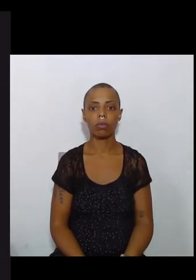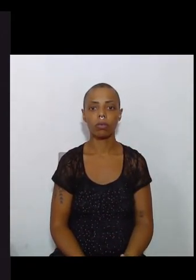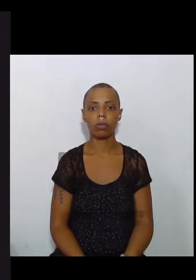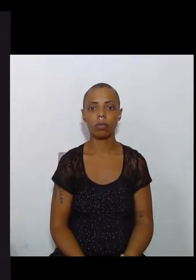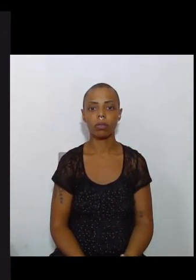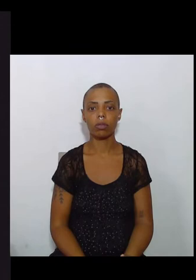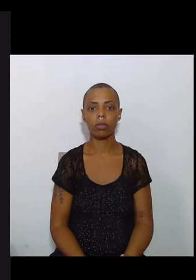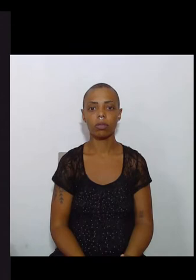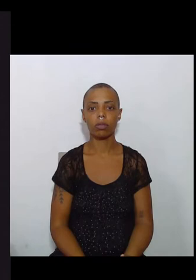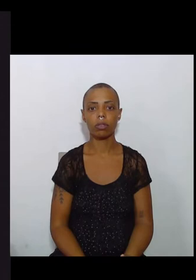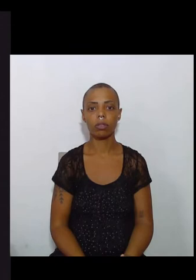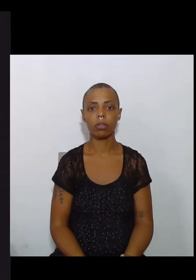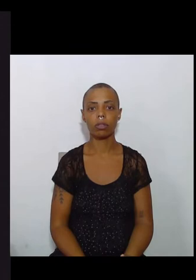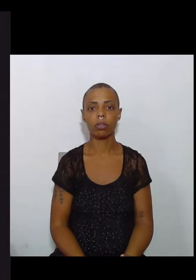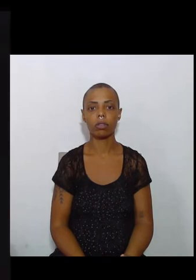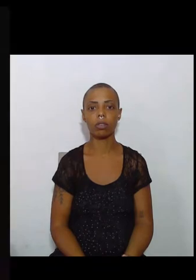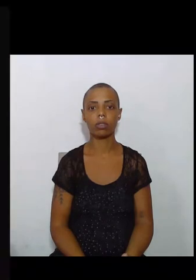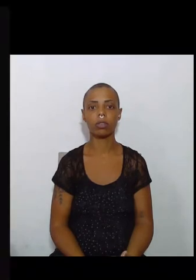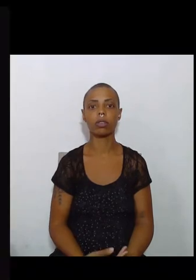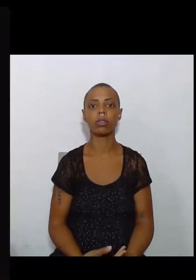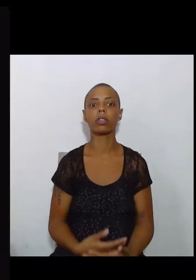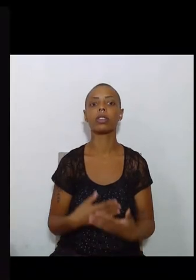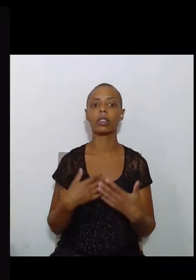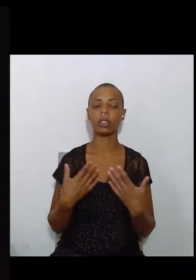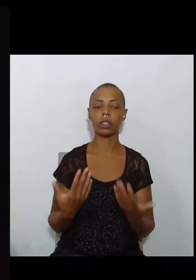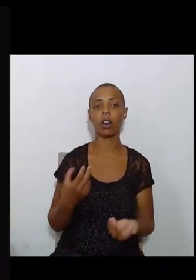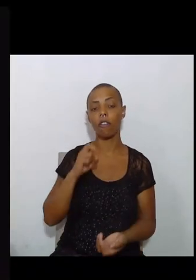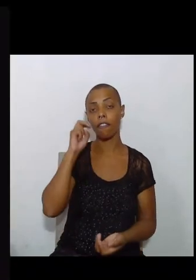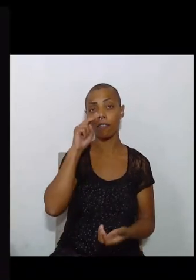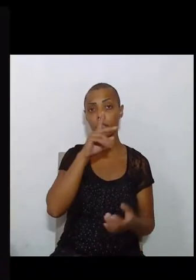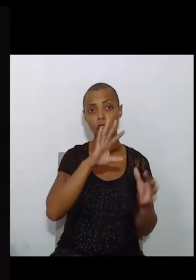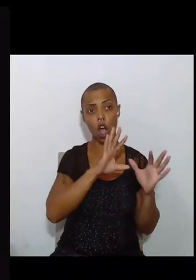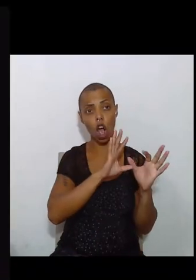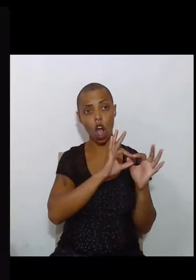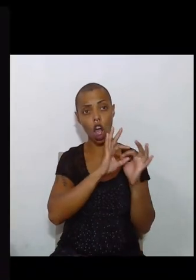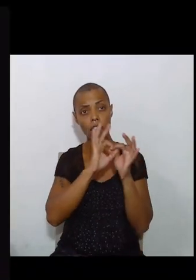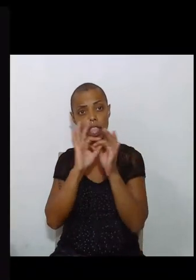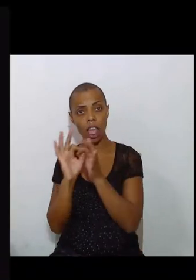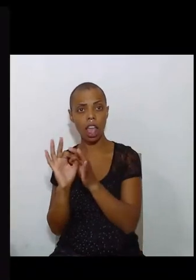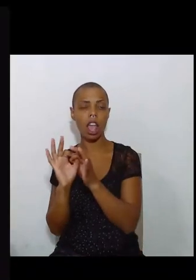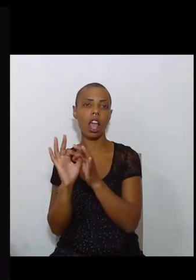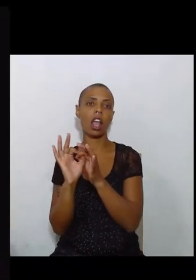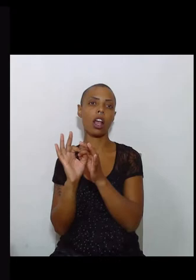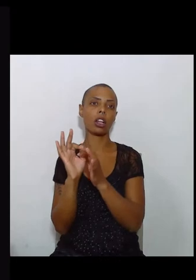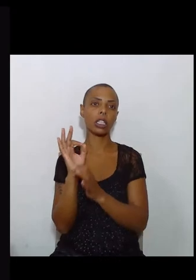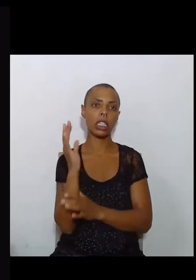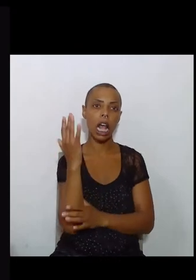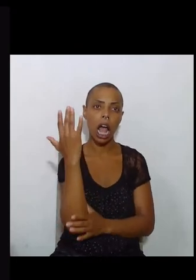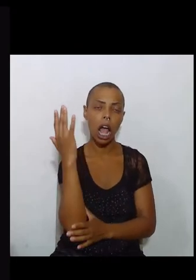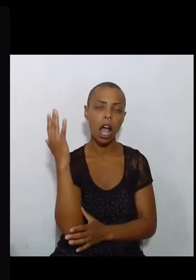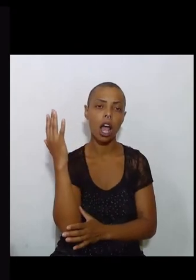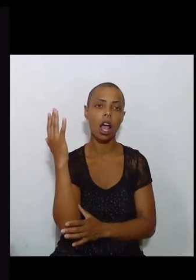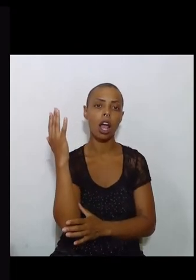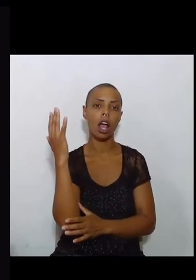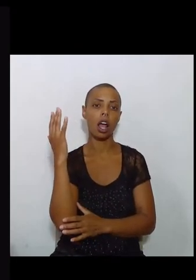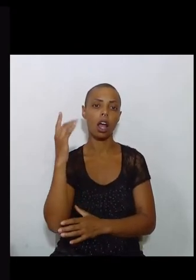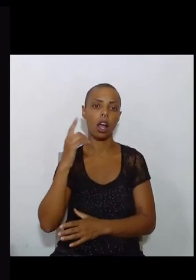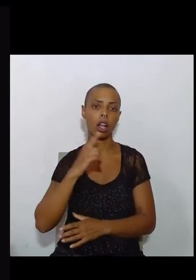when it comes to the context of the three different topics that you mentioned yes so this is